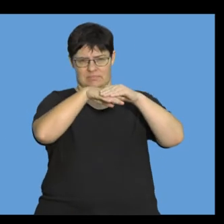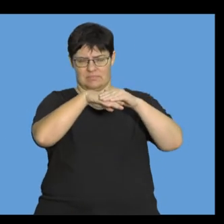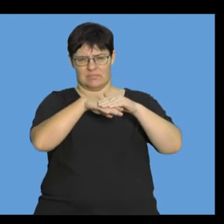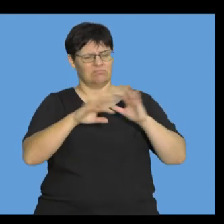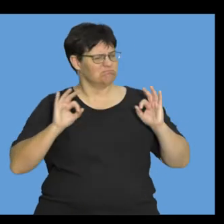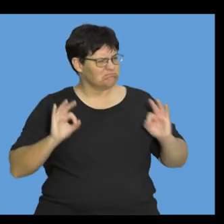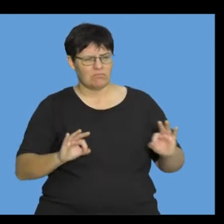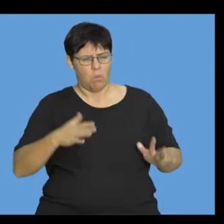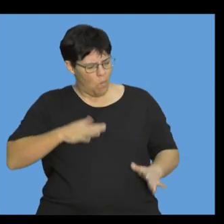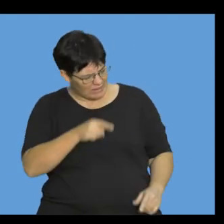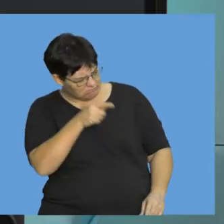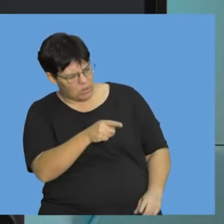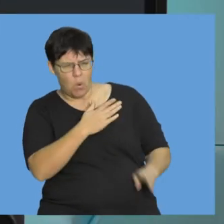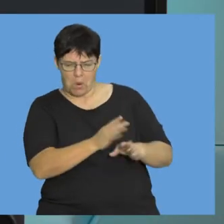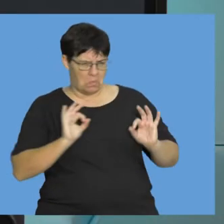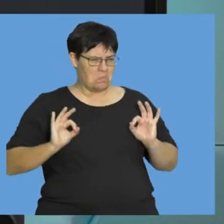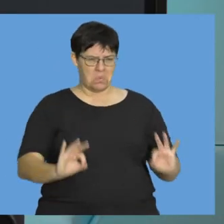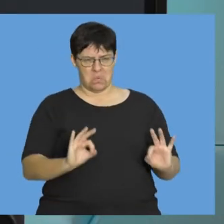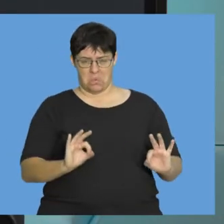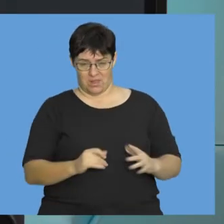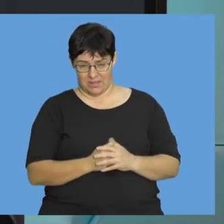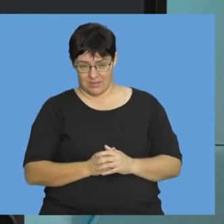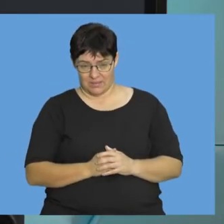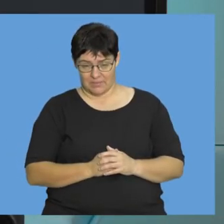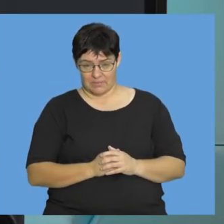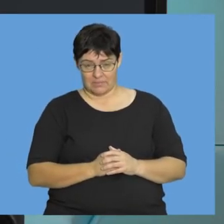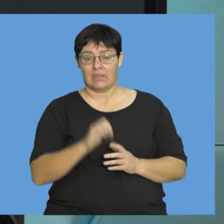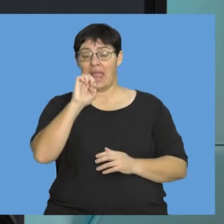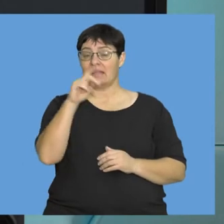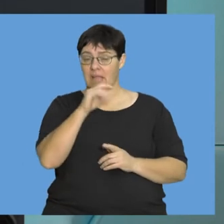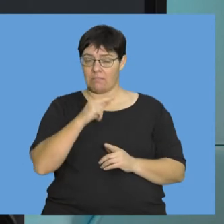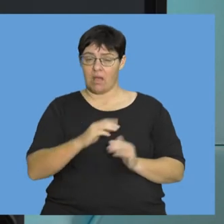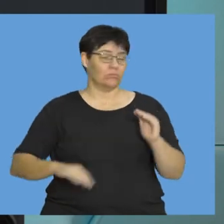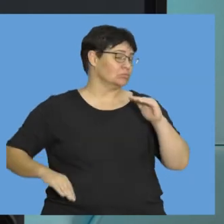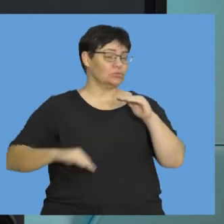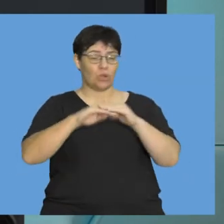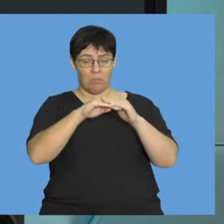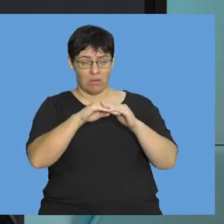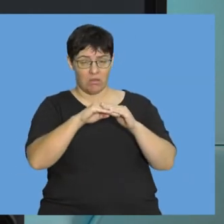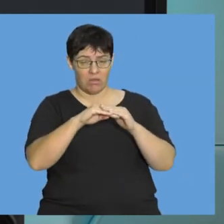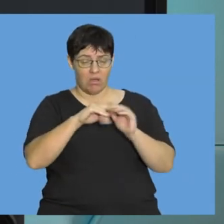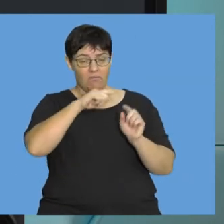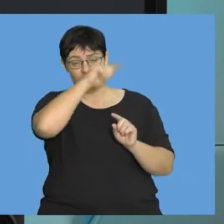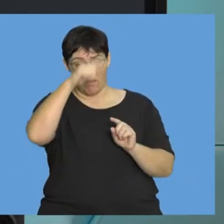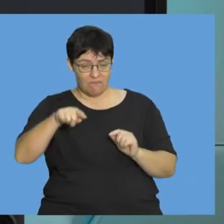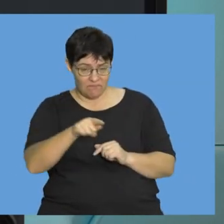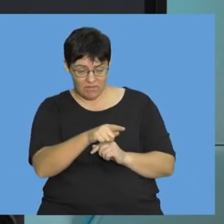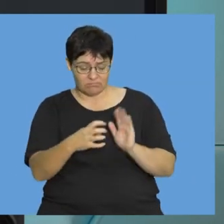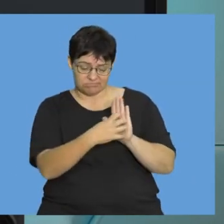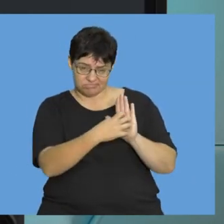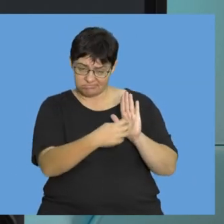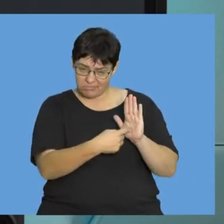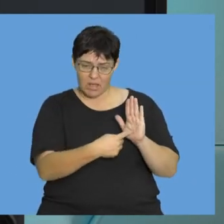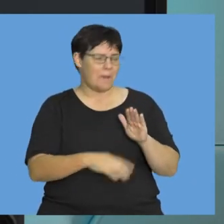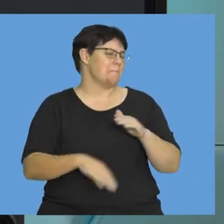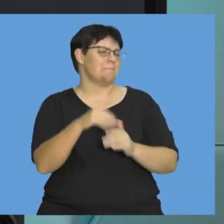Optimum. Optimum, exactly where we want it to work. All right? So enzymes at the top, all right, of